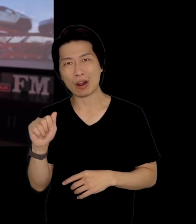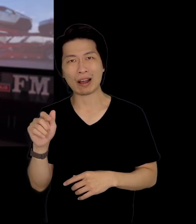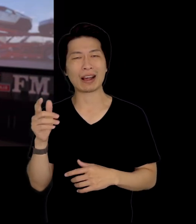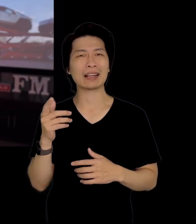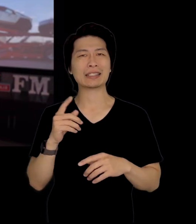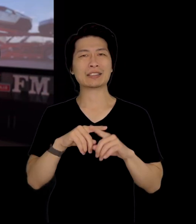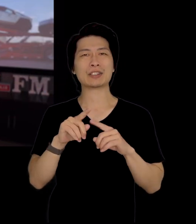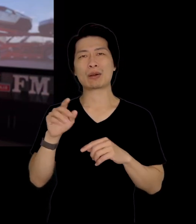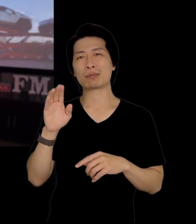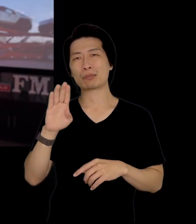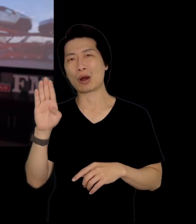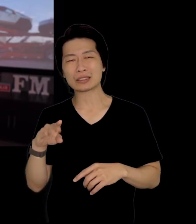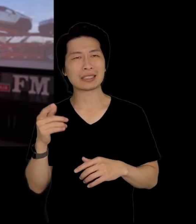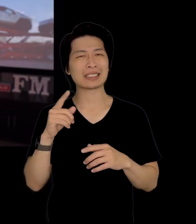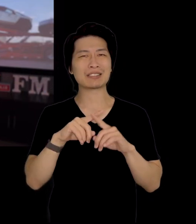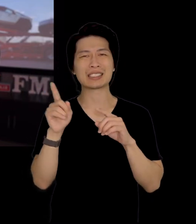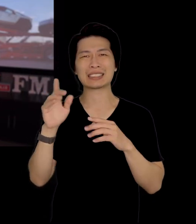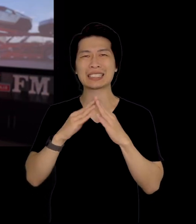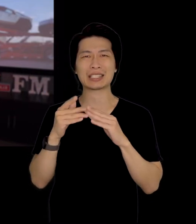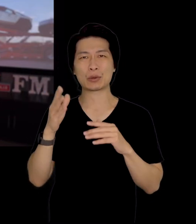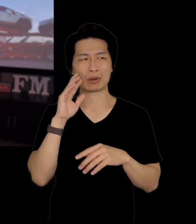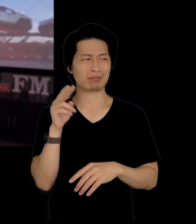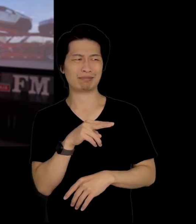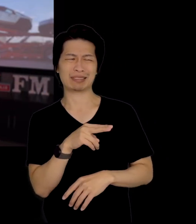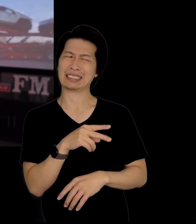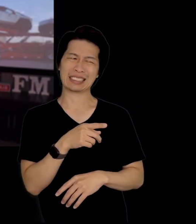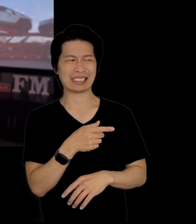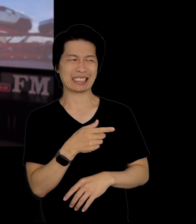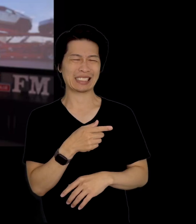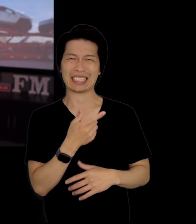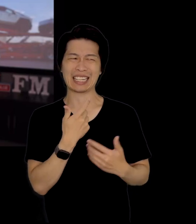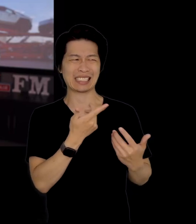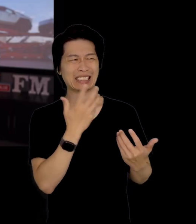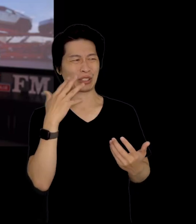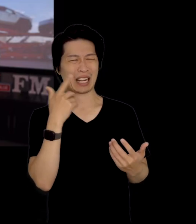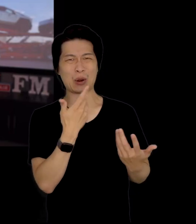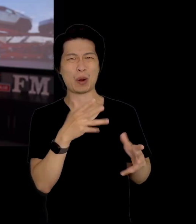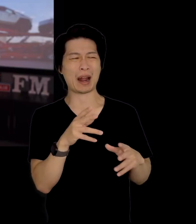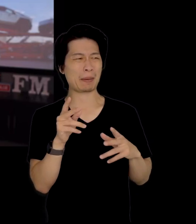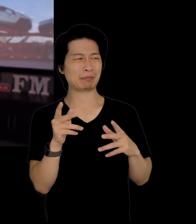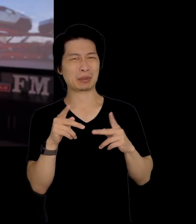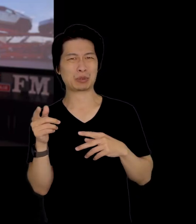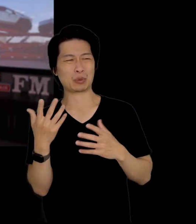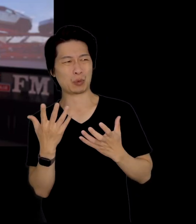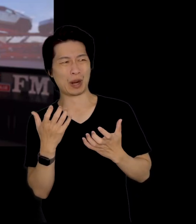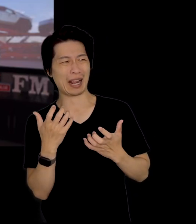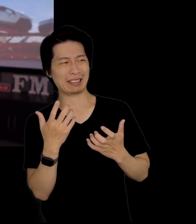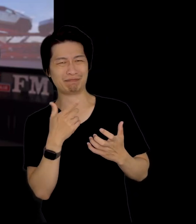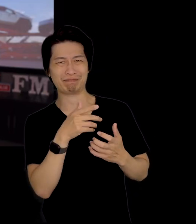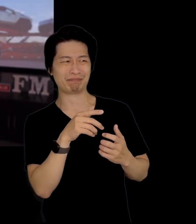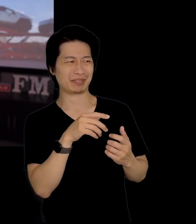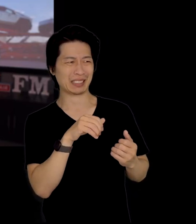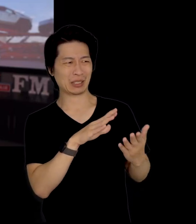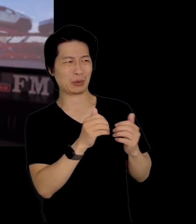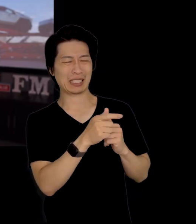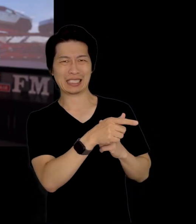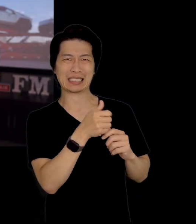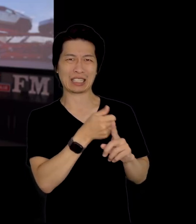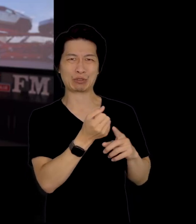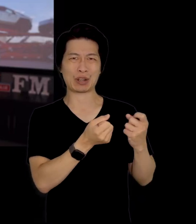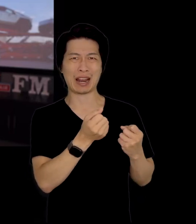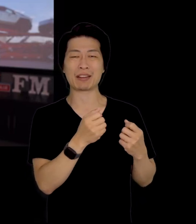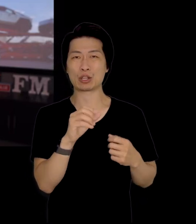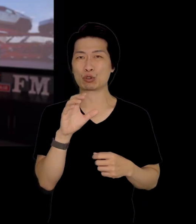looking at this San Francisco example and being like, man, this is kind of crazy. I don't want people to have to deal with this self-driving